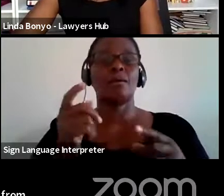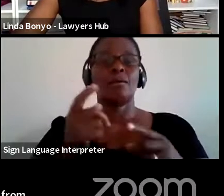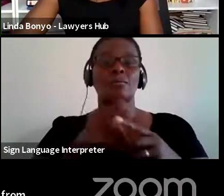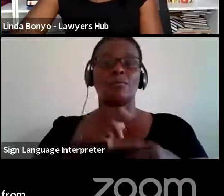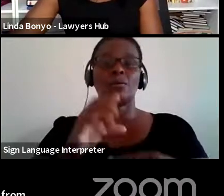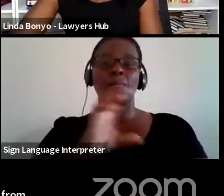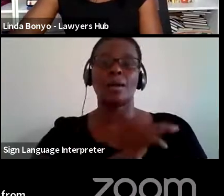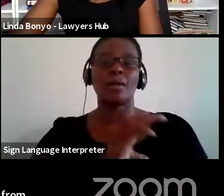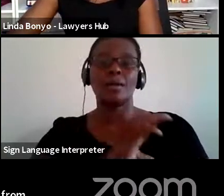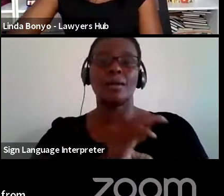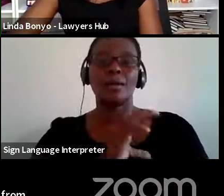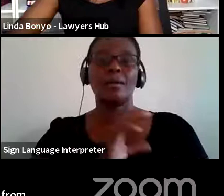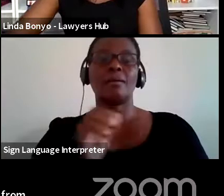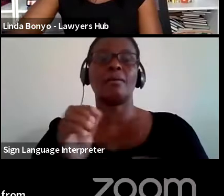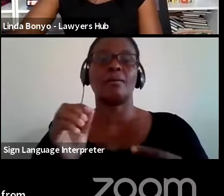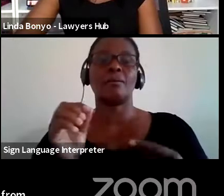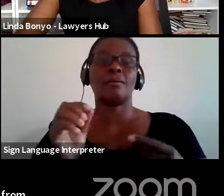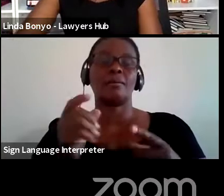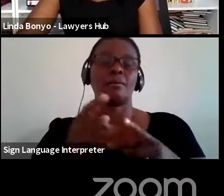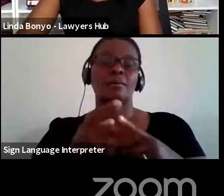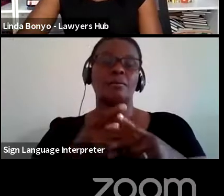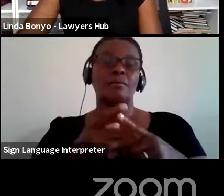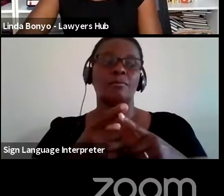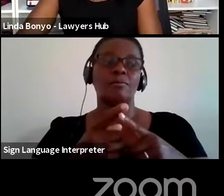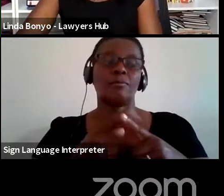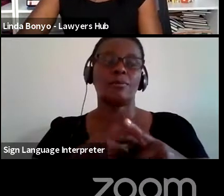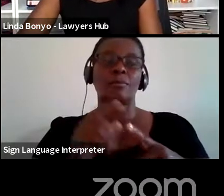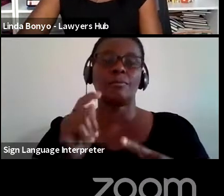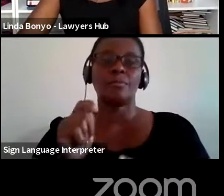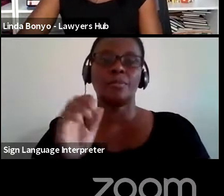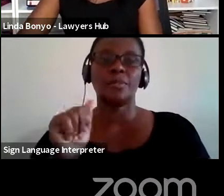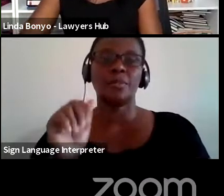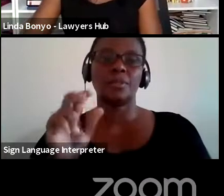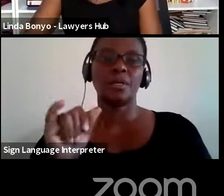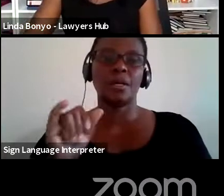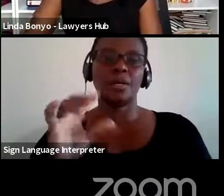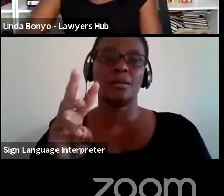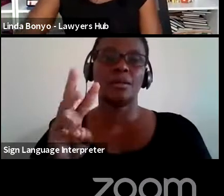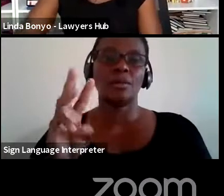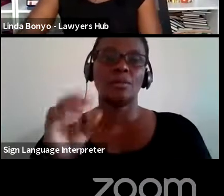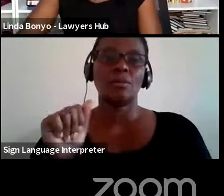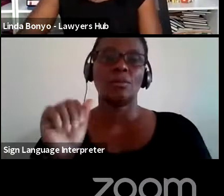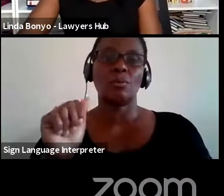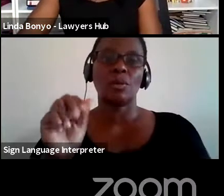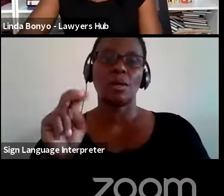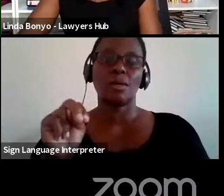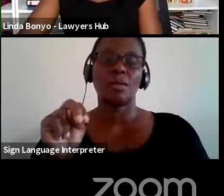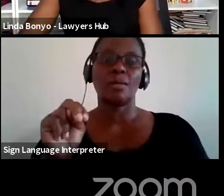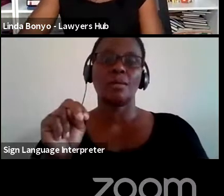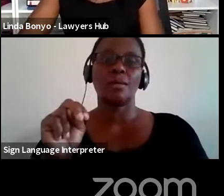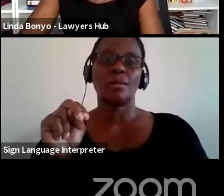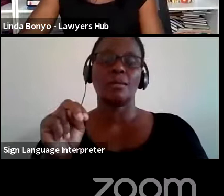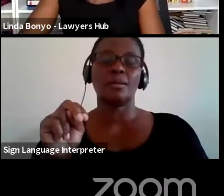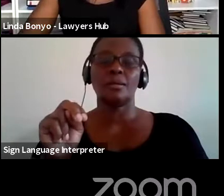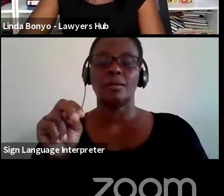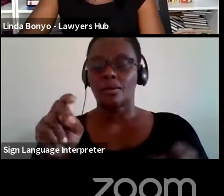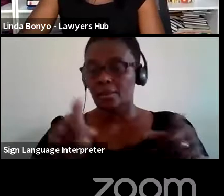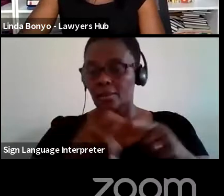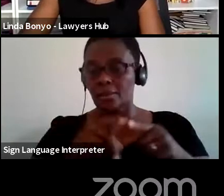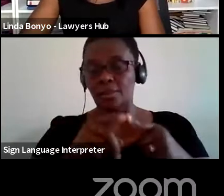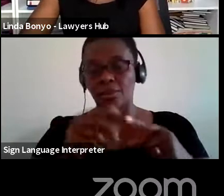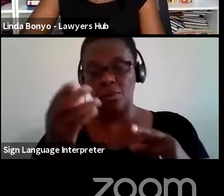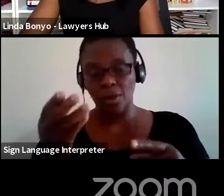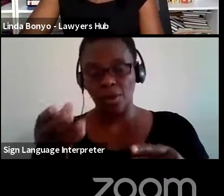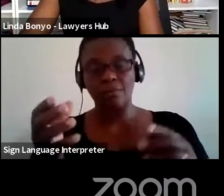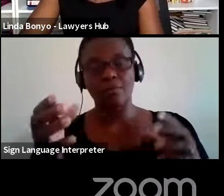Canada and to Taiwan. And we had real-time group consultations that were